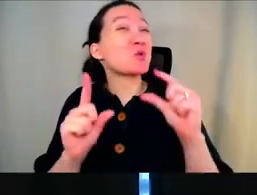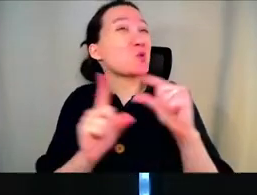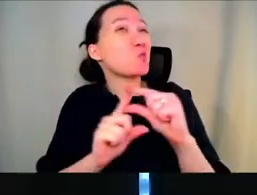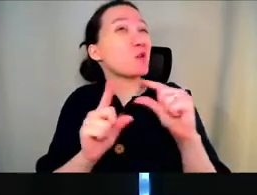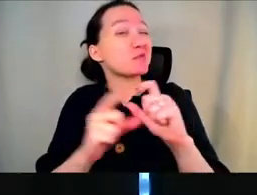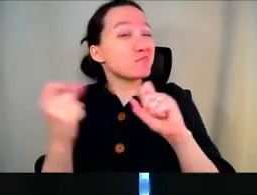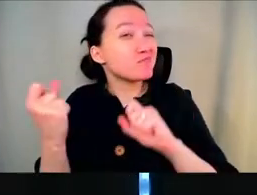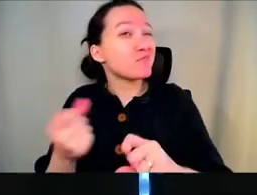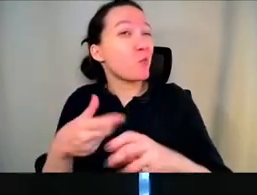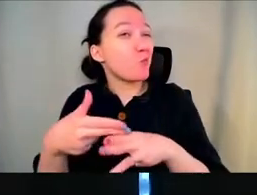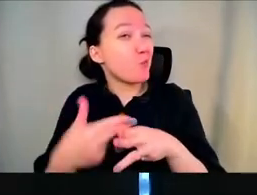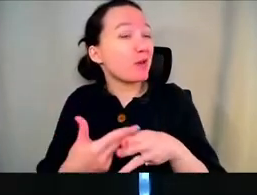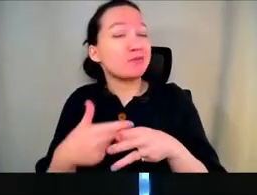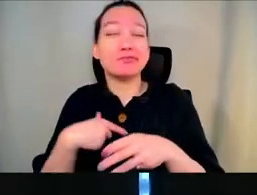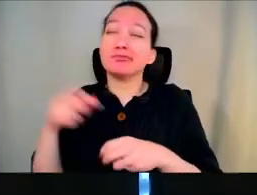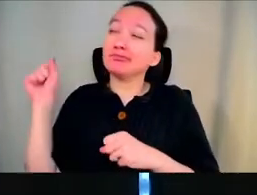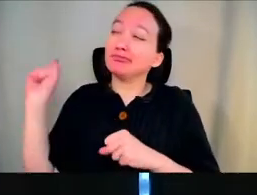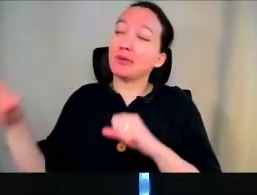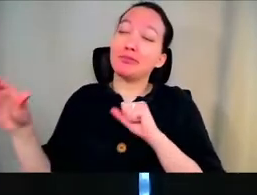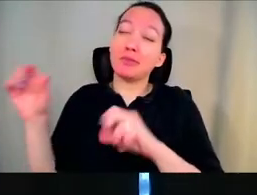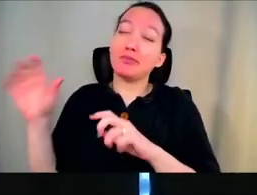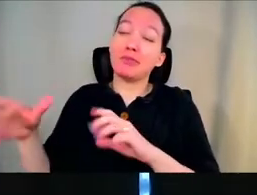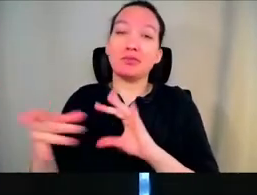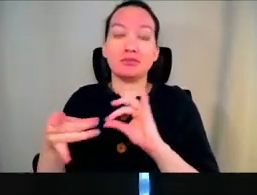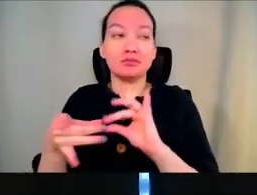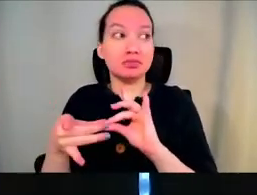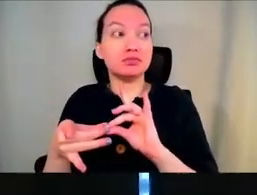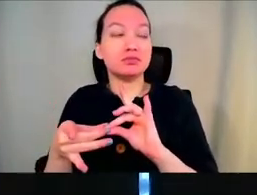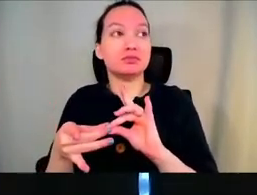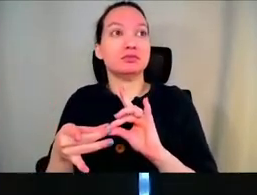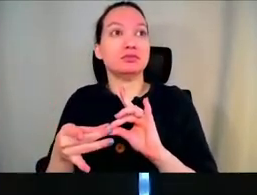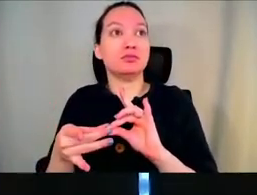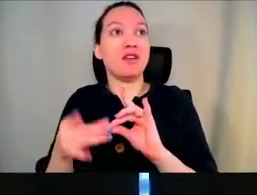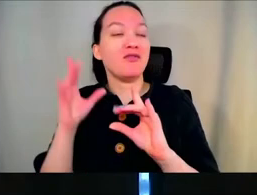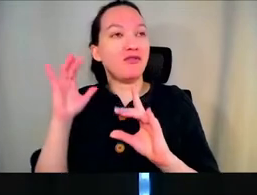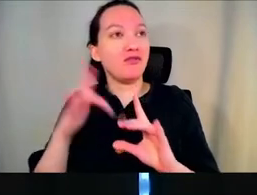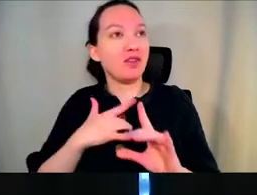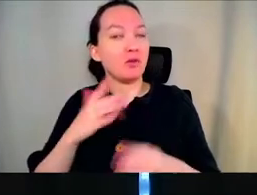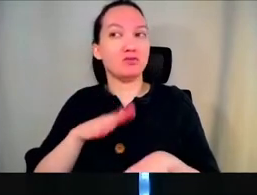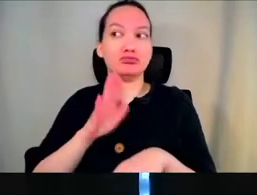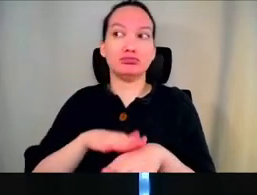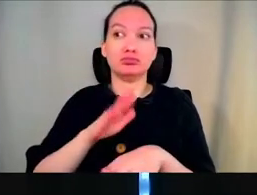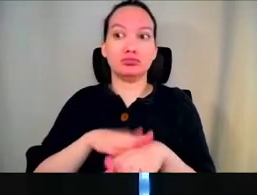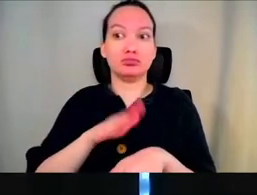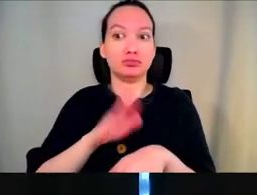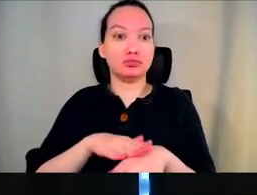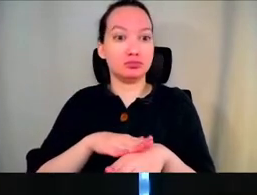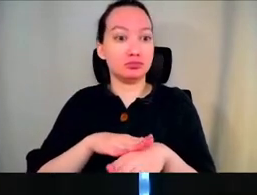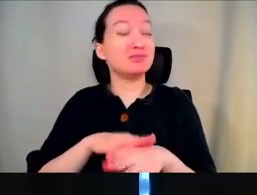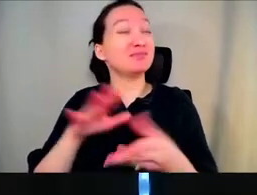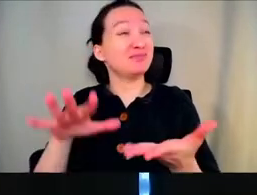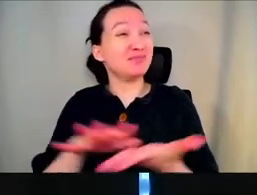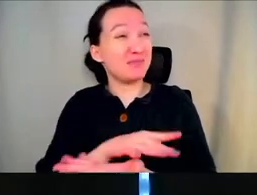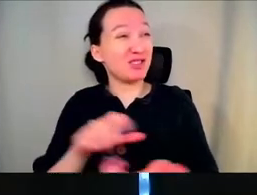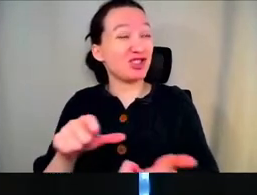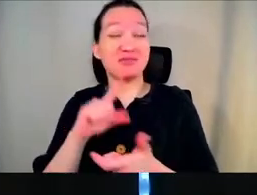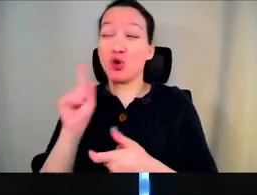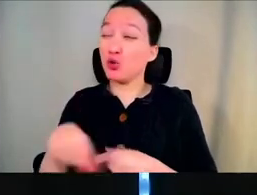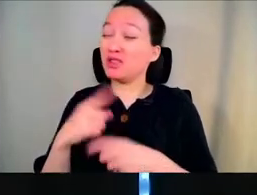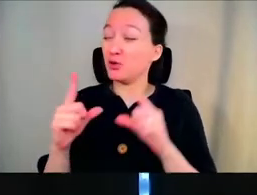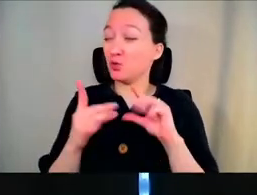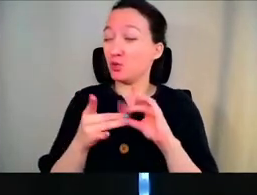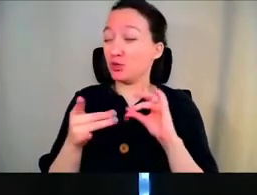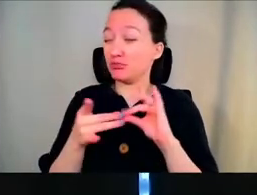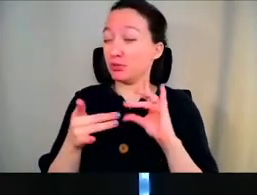an incredible weight, and we throw words around all the time, and there's this incredible warning for us. It is damaging to just throw